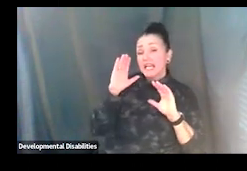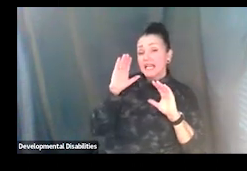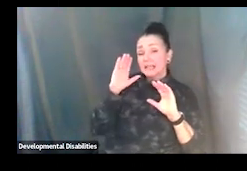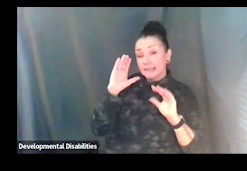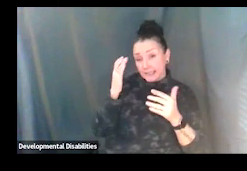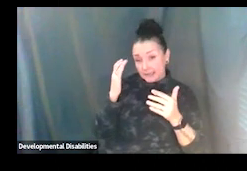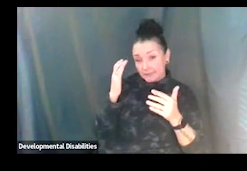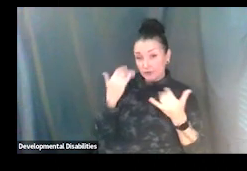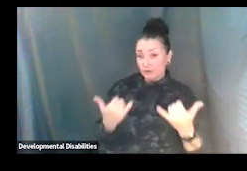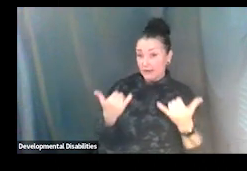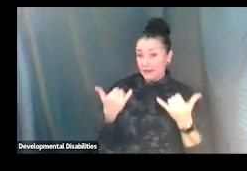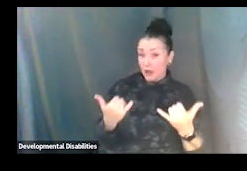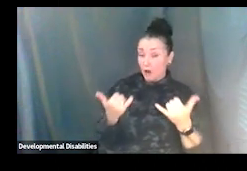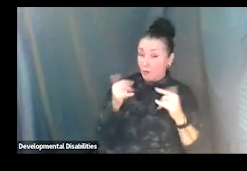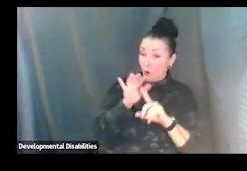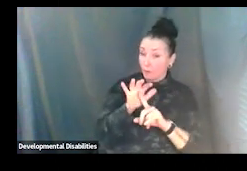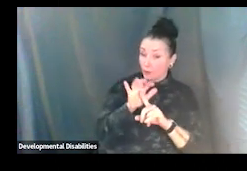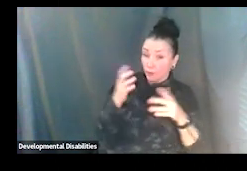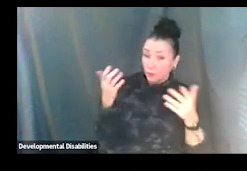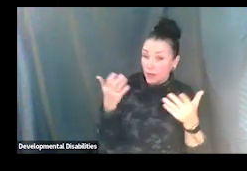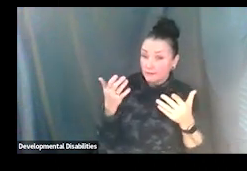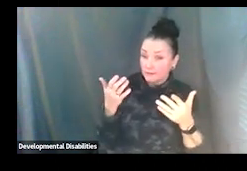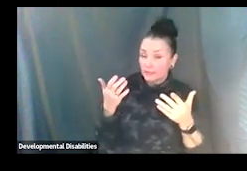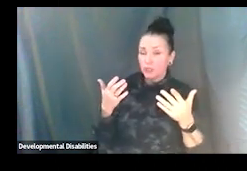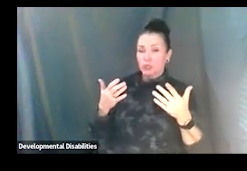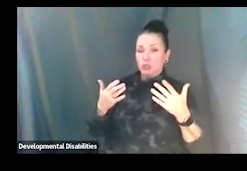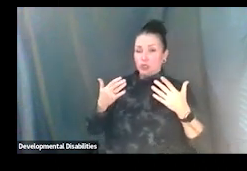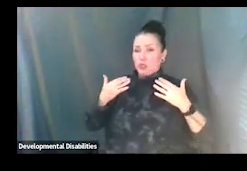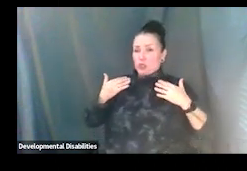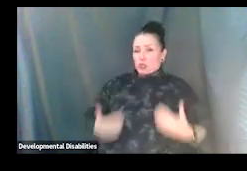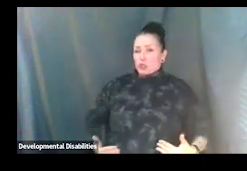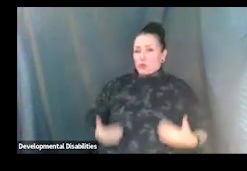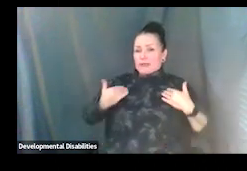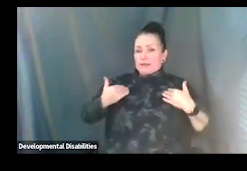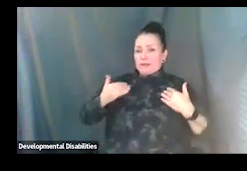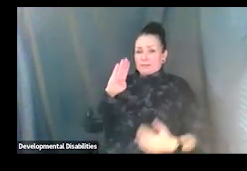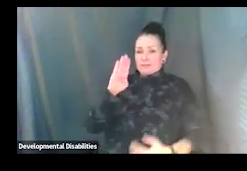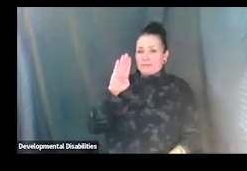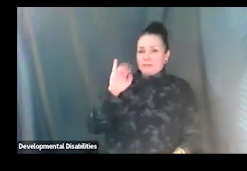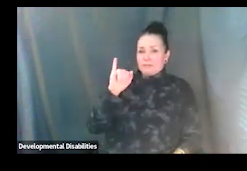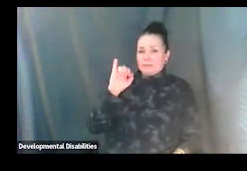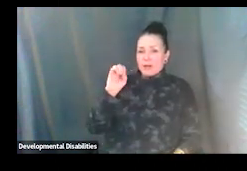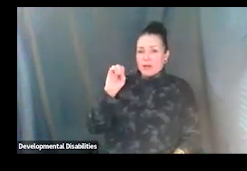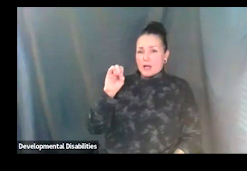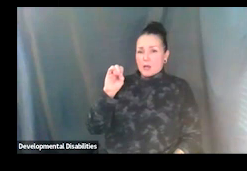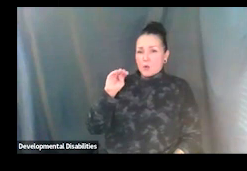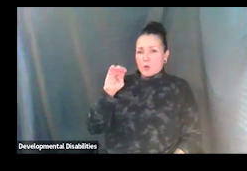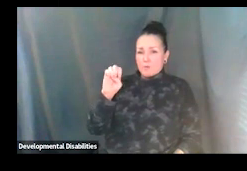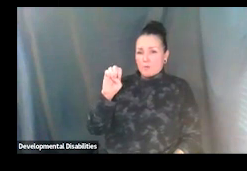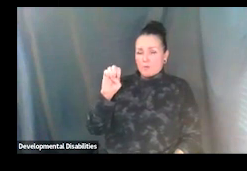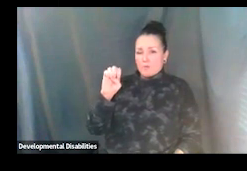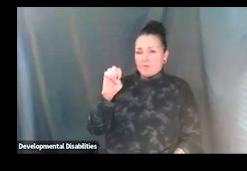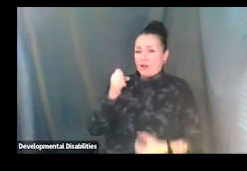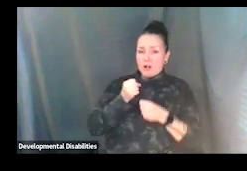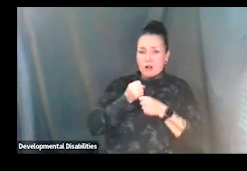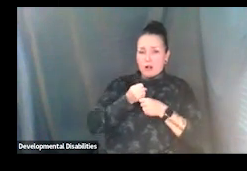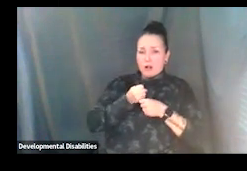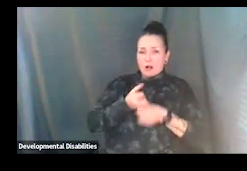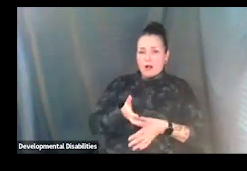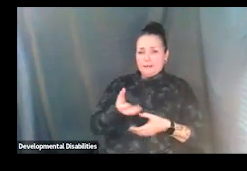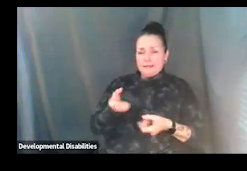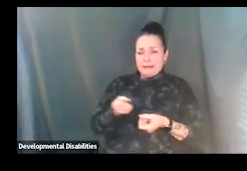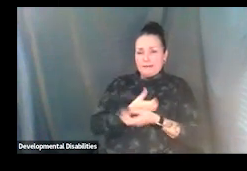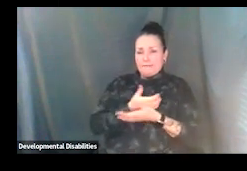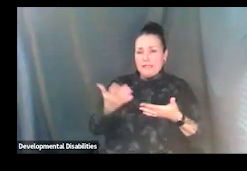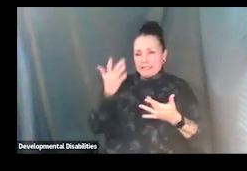problem. My understanding, and Jennifer and I have actually talked about this quite a bit in the last years, is that the only true indication and good evidence